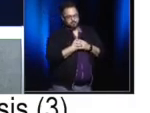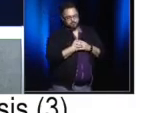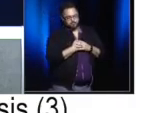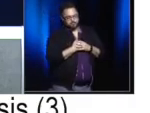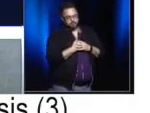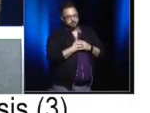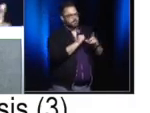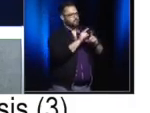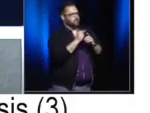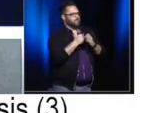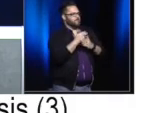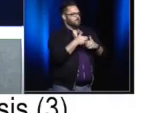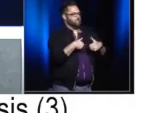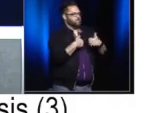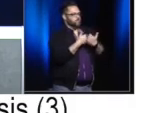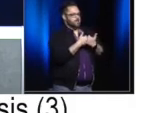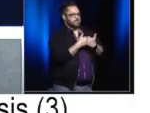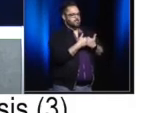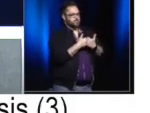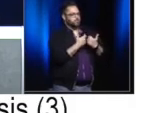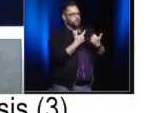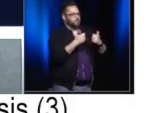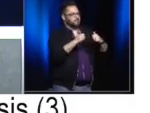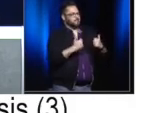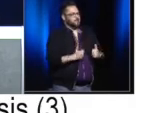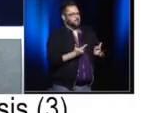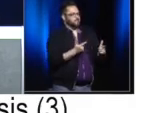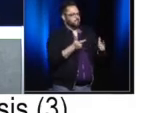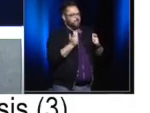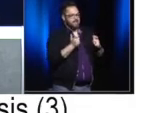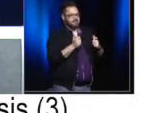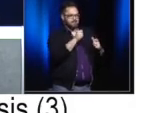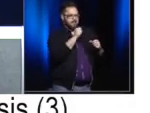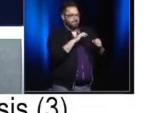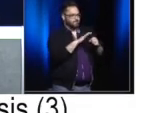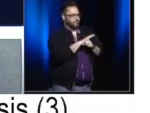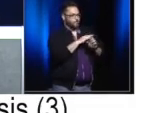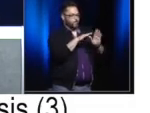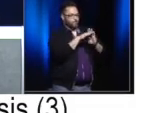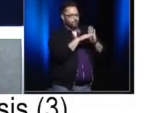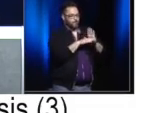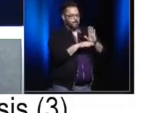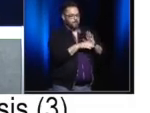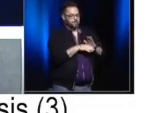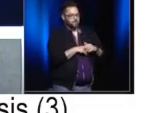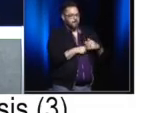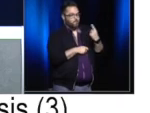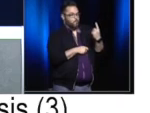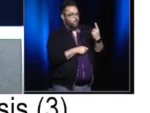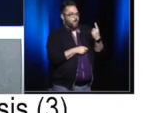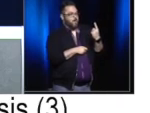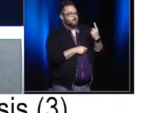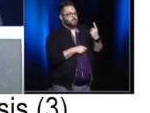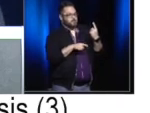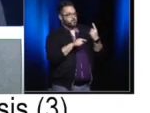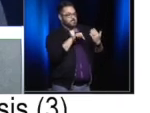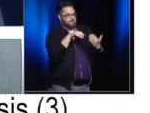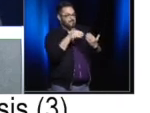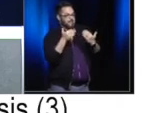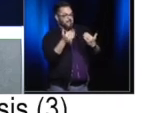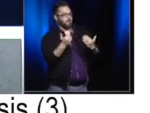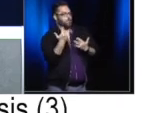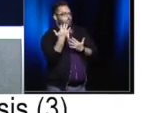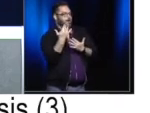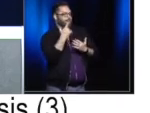we have challenges with advanced decomposition or incomplete records, and there's one awaiting permission from mana whenua, from